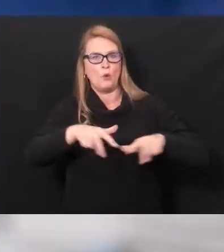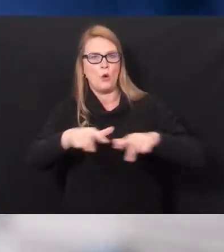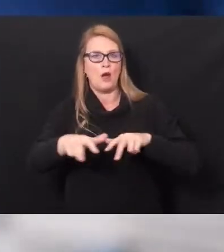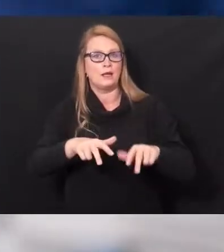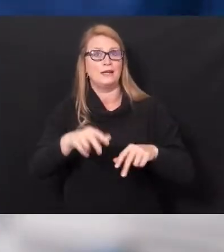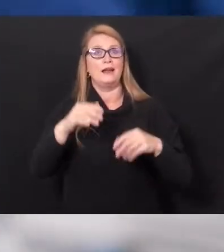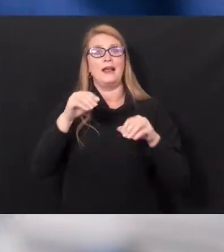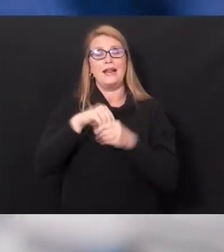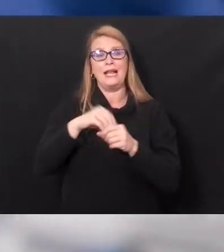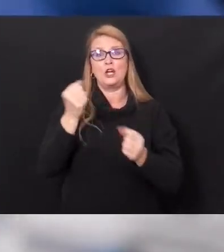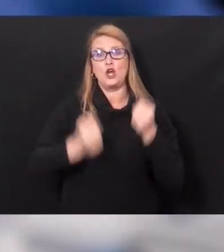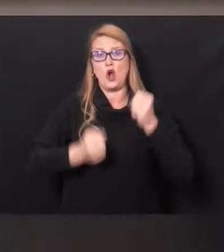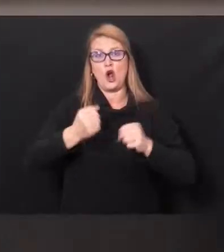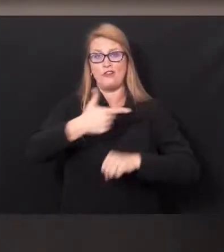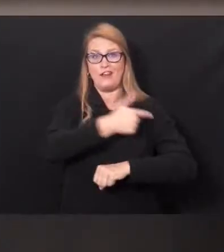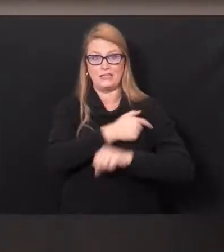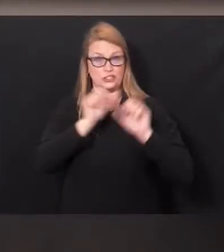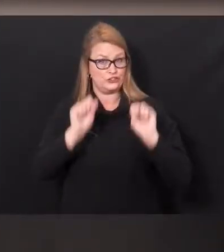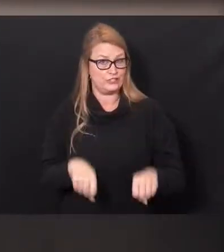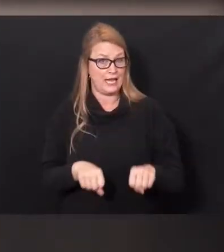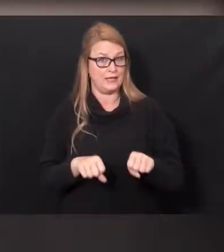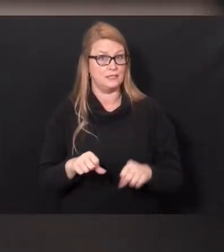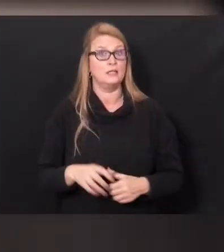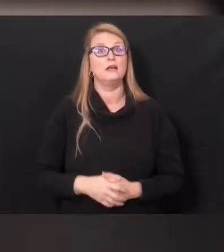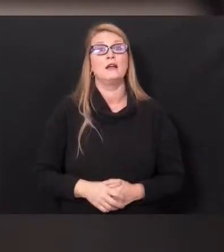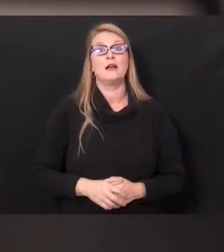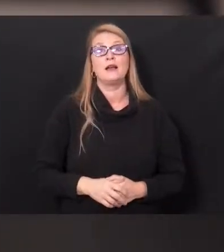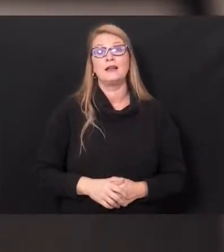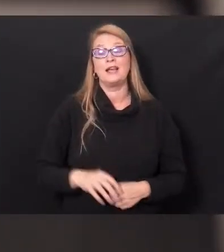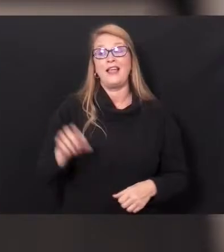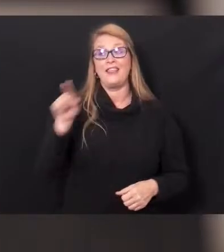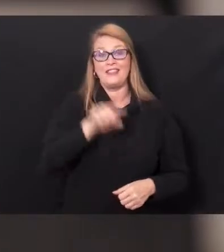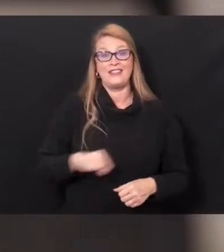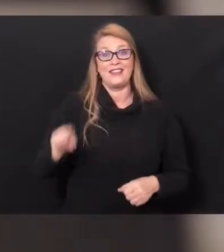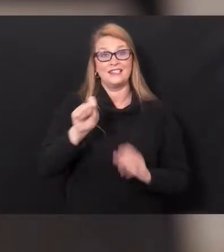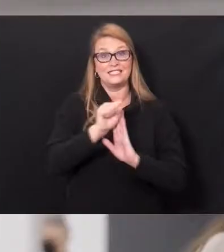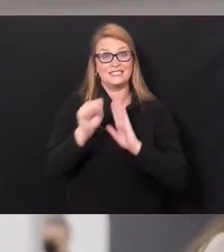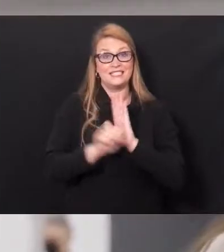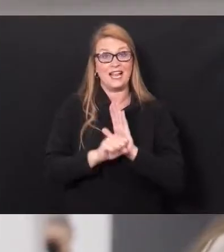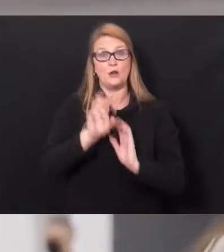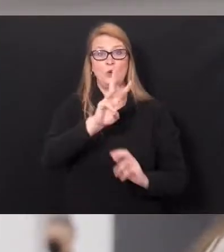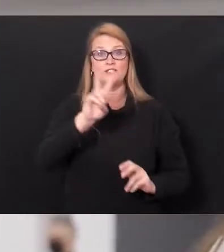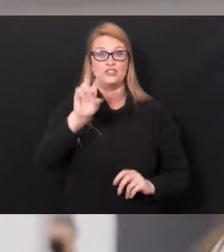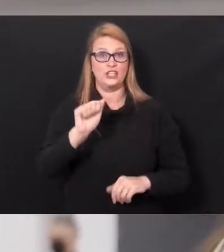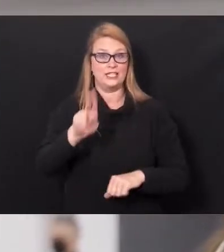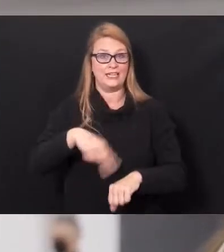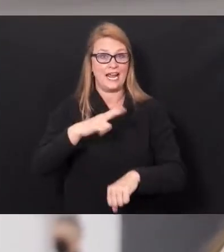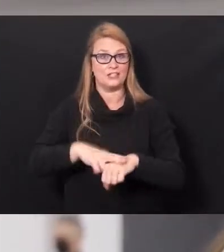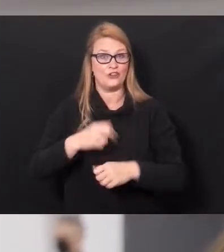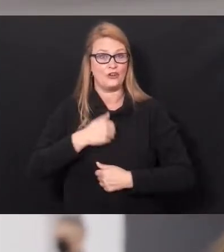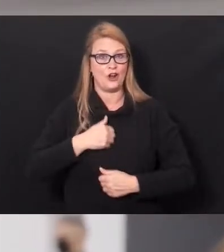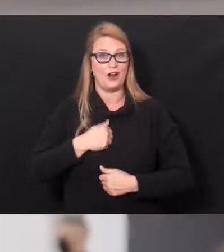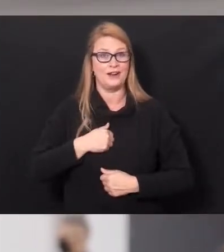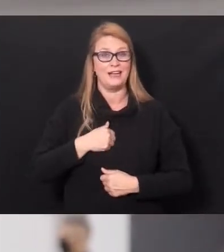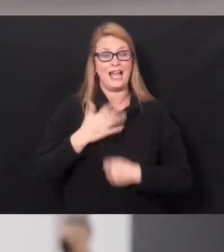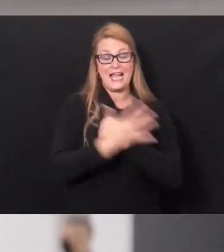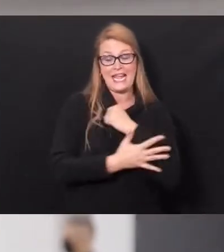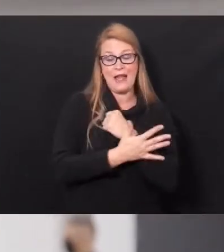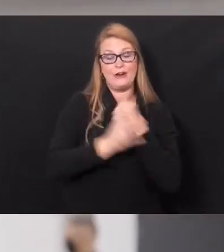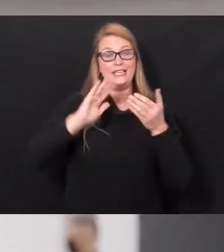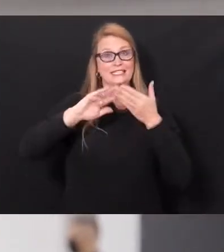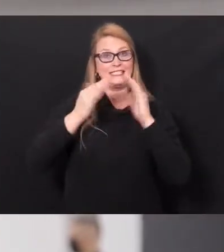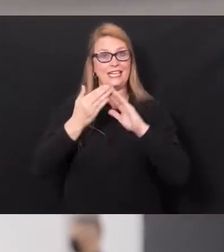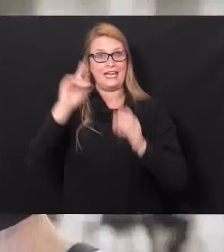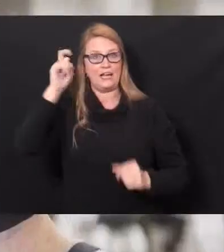vaccination options are also available. Overall, the effort from the state, the West Virginia National Guard, county, and city governments has